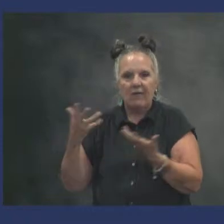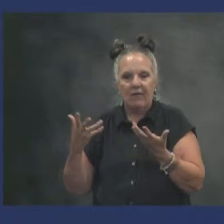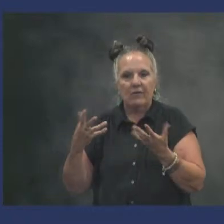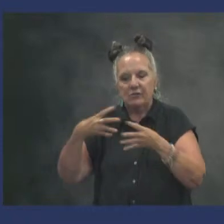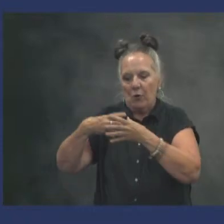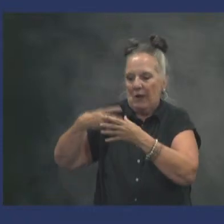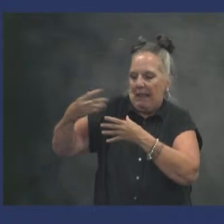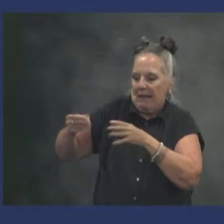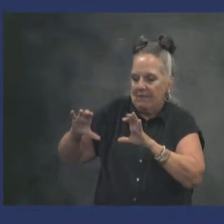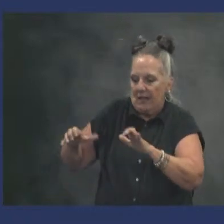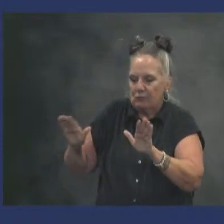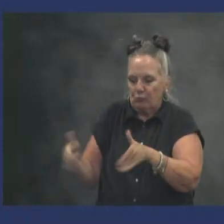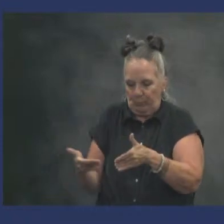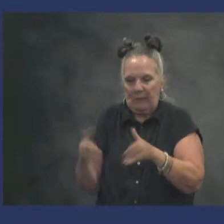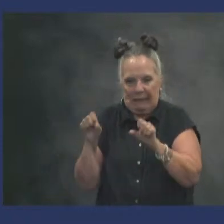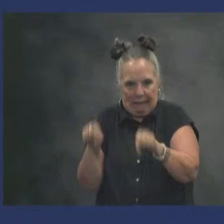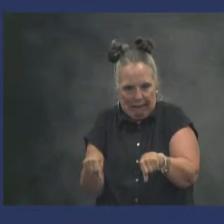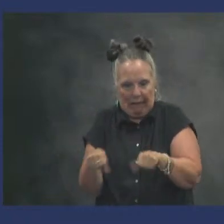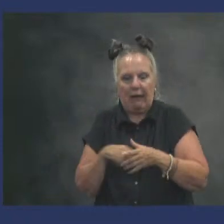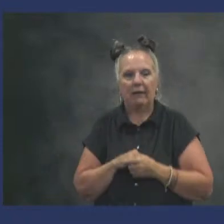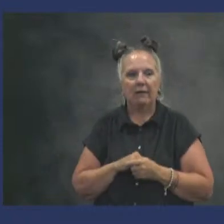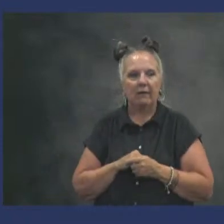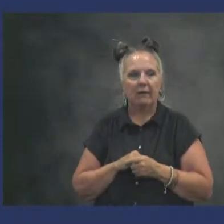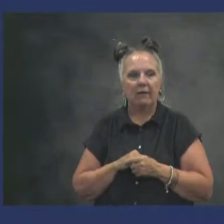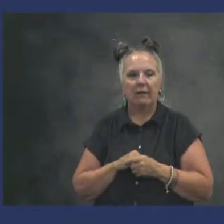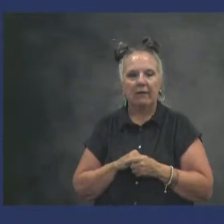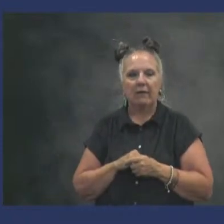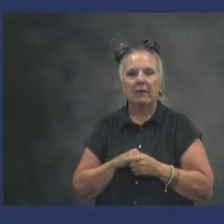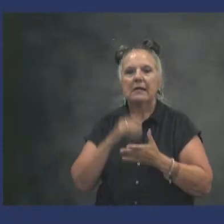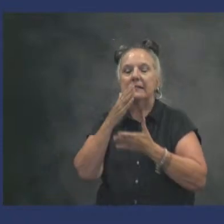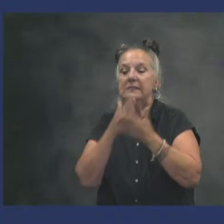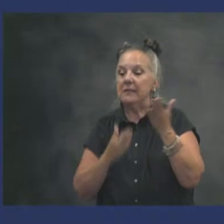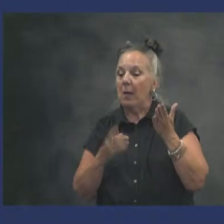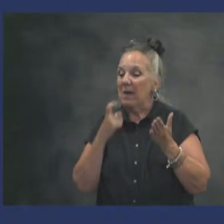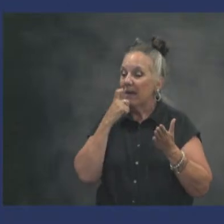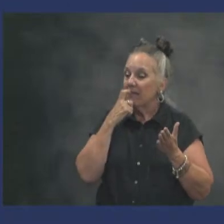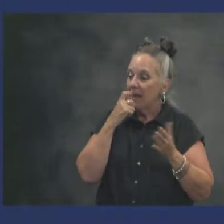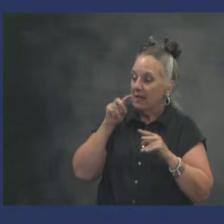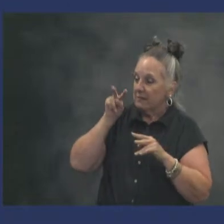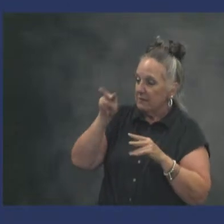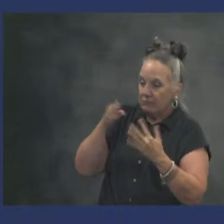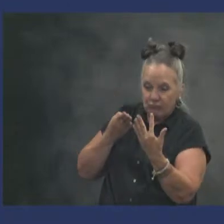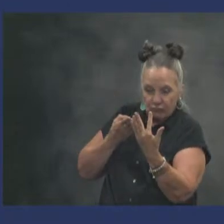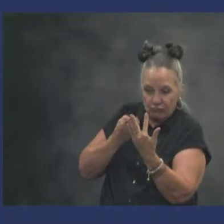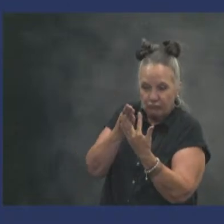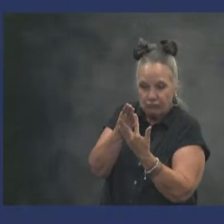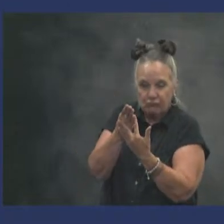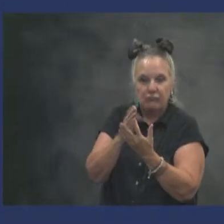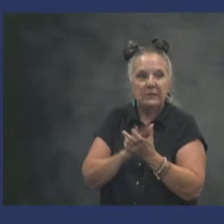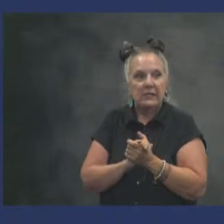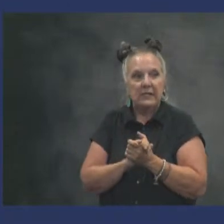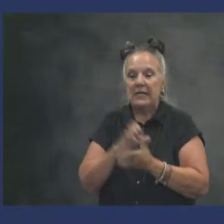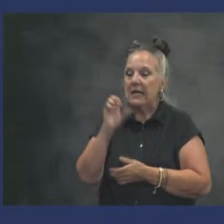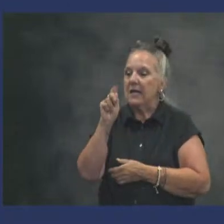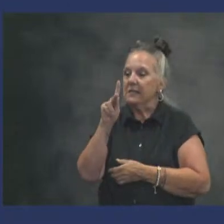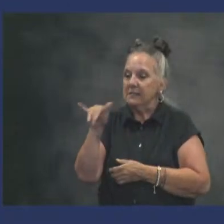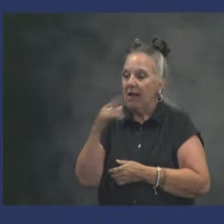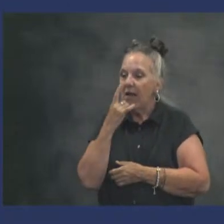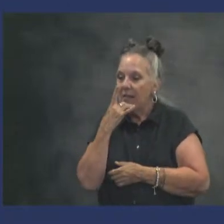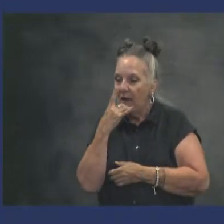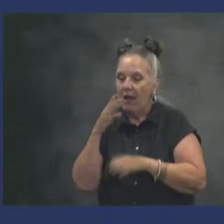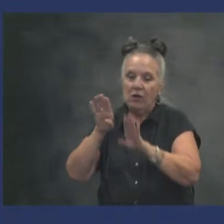classroom area. There is some glass visibility into that room through a side light and an adjacent